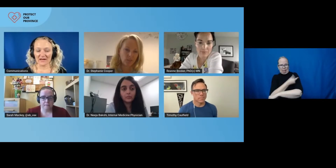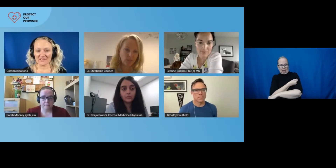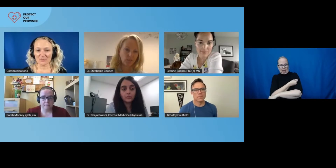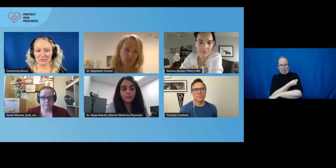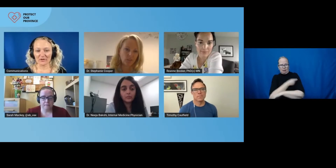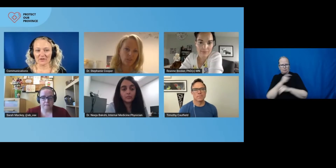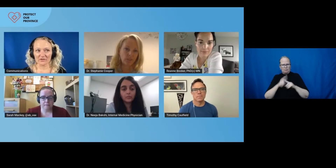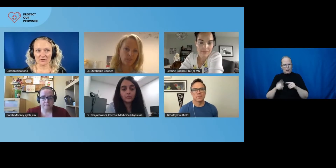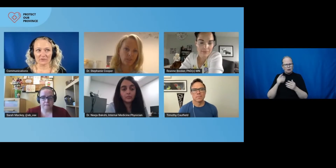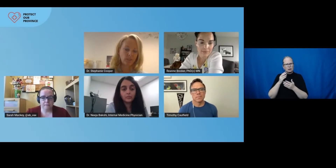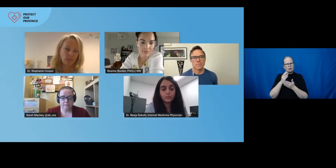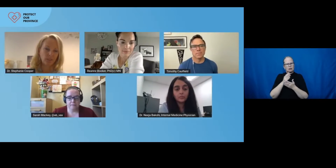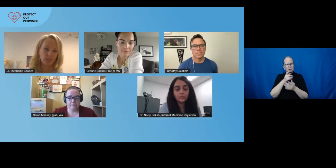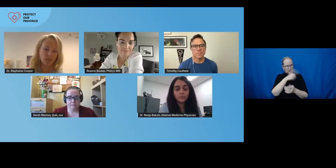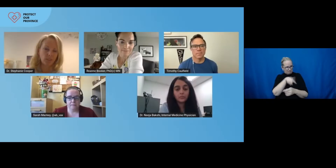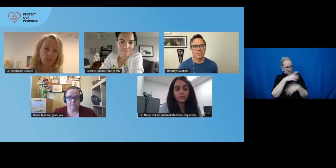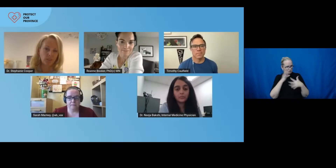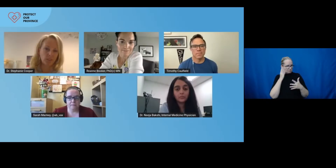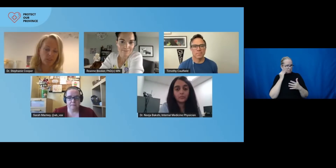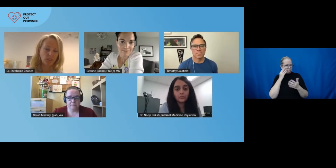that we can ask people in our circles?